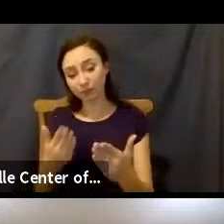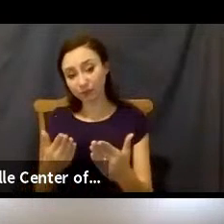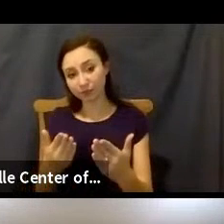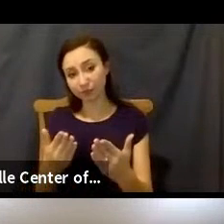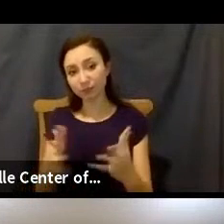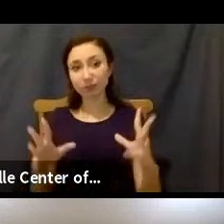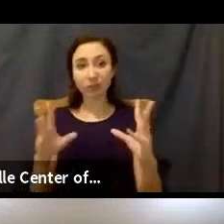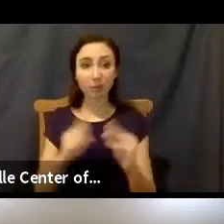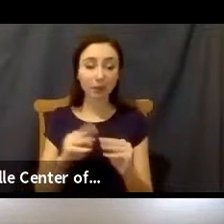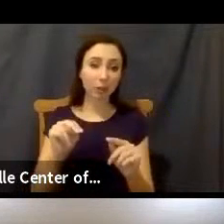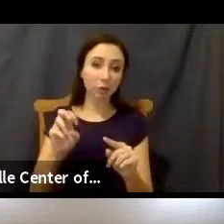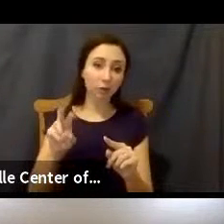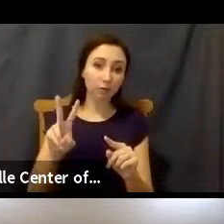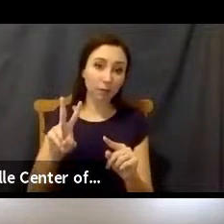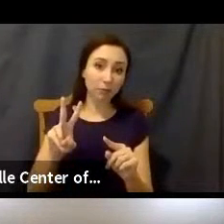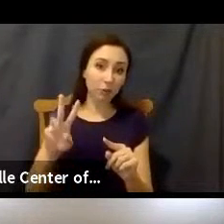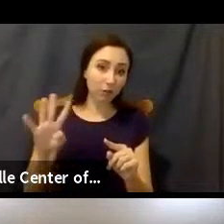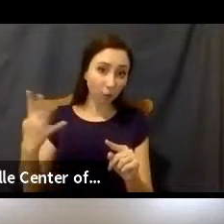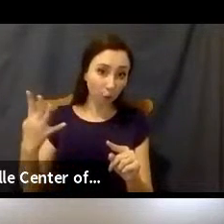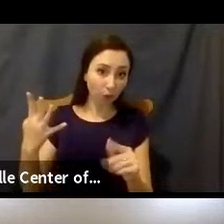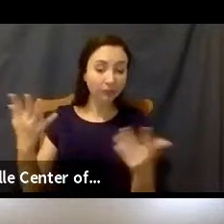meeting on November 4th.